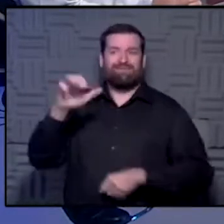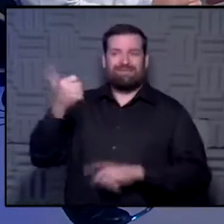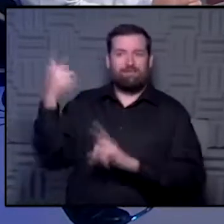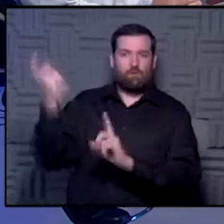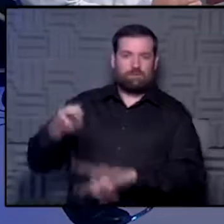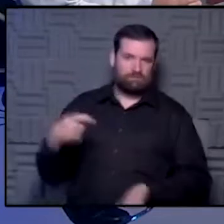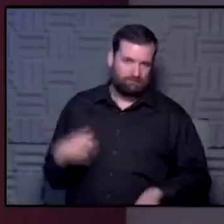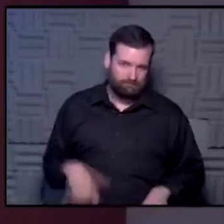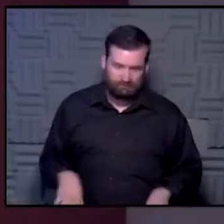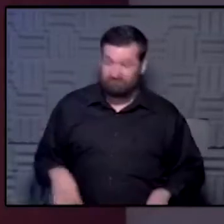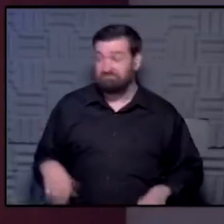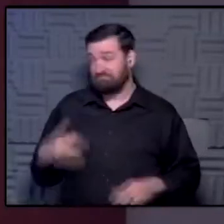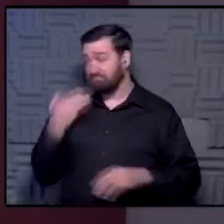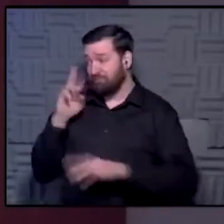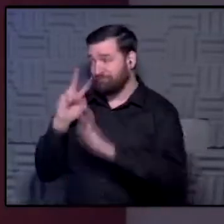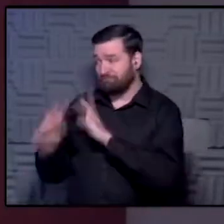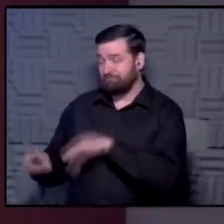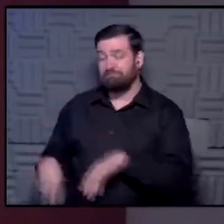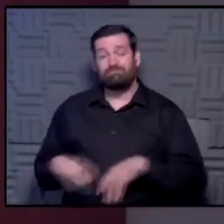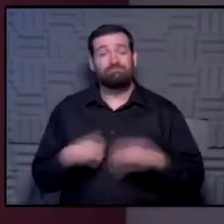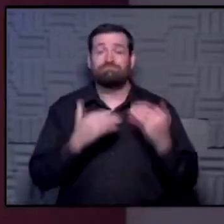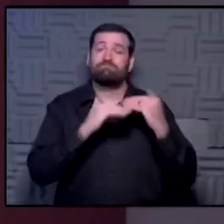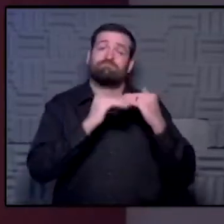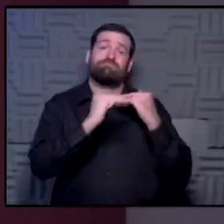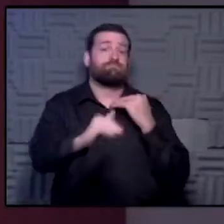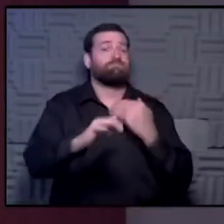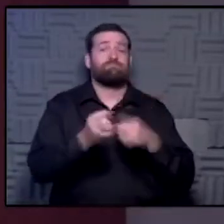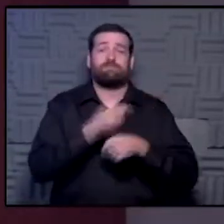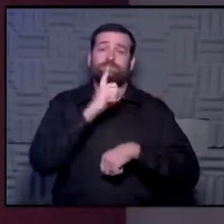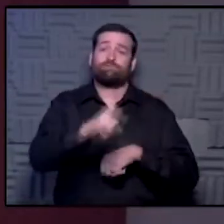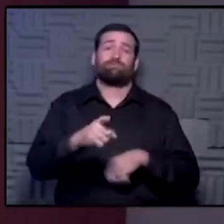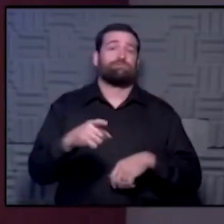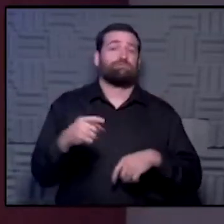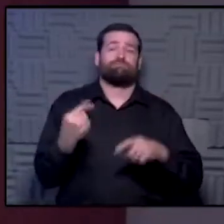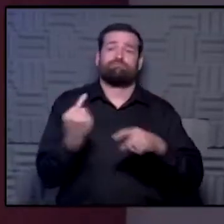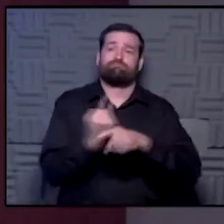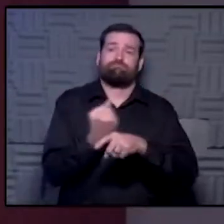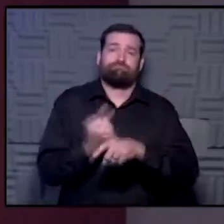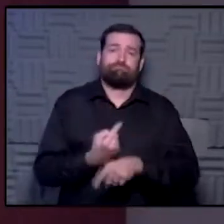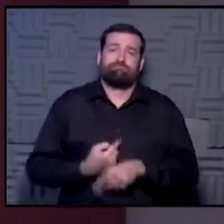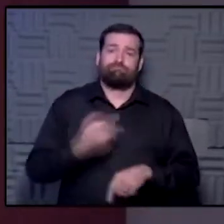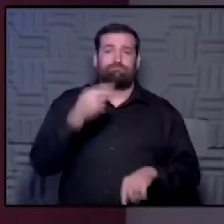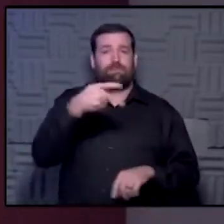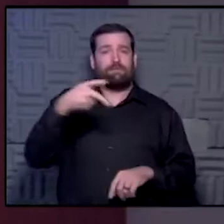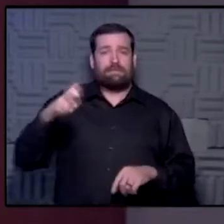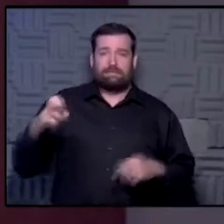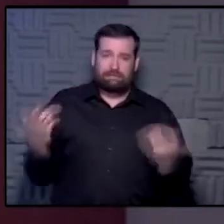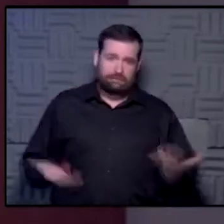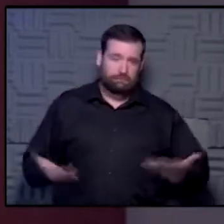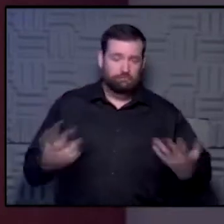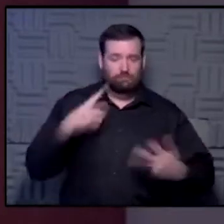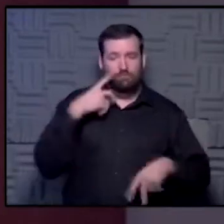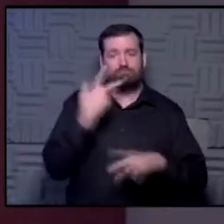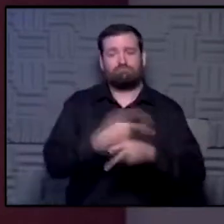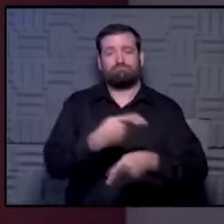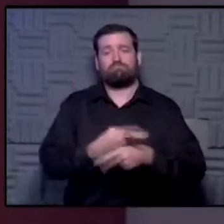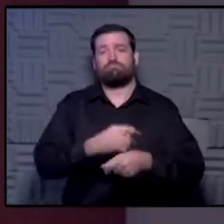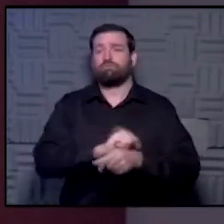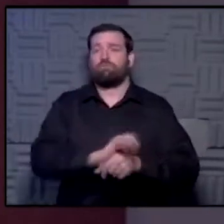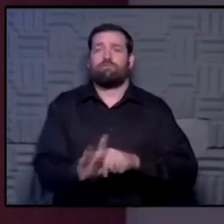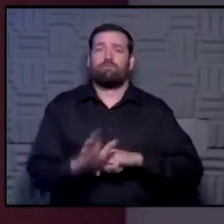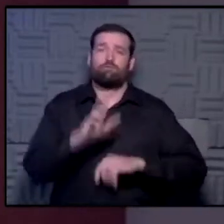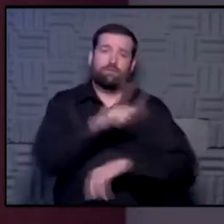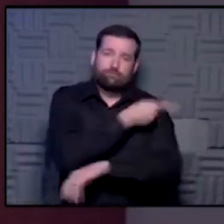Yeah. We're just staying steady, making sure that we have the right PPE here in-house to take care of our COVID